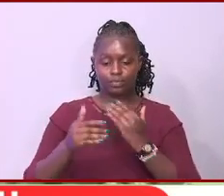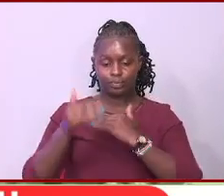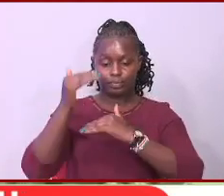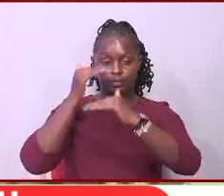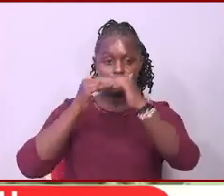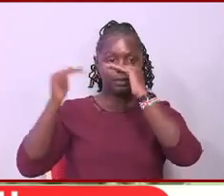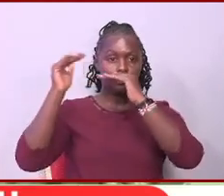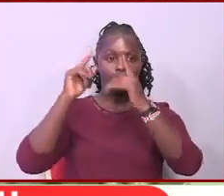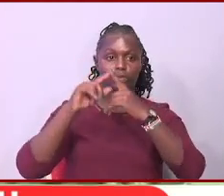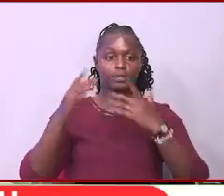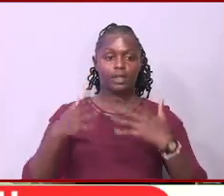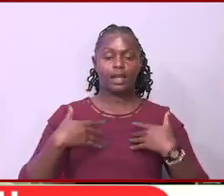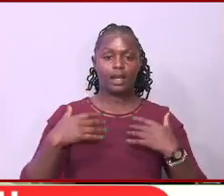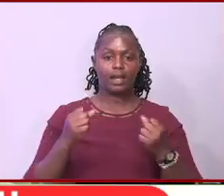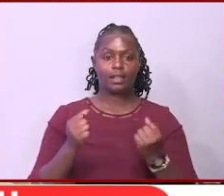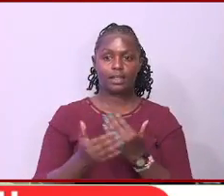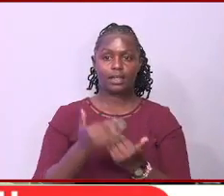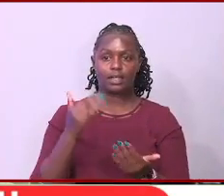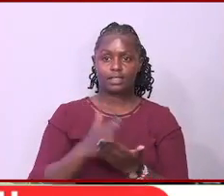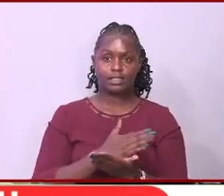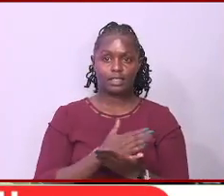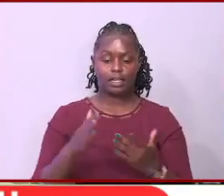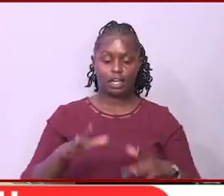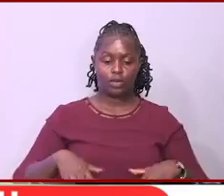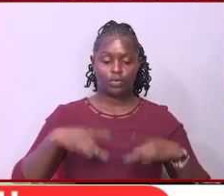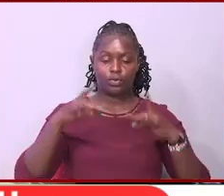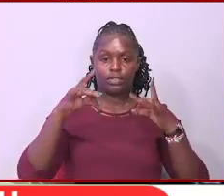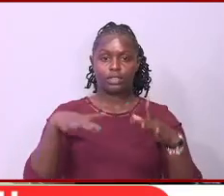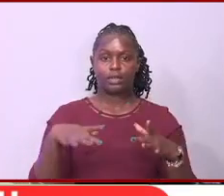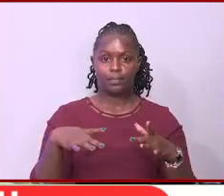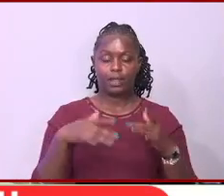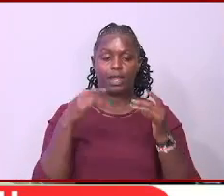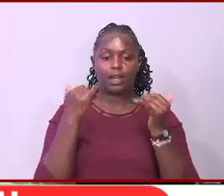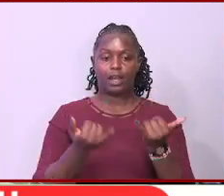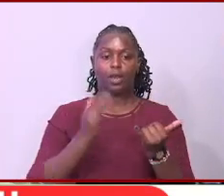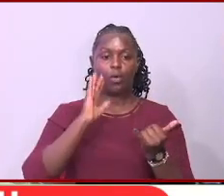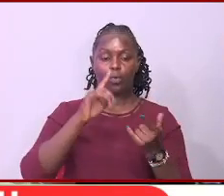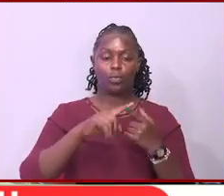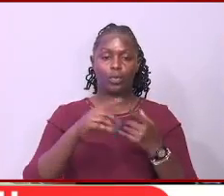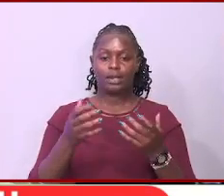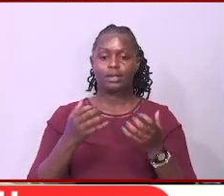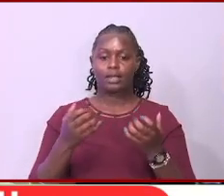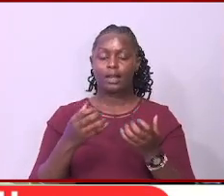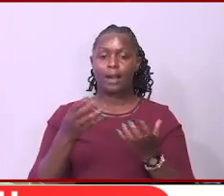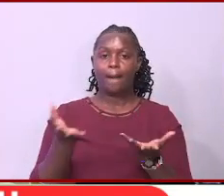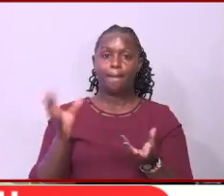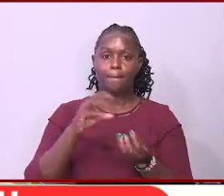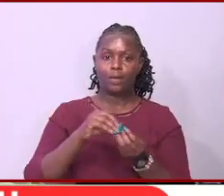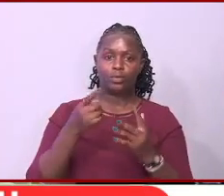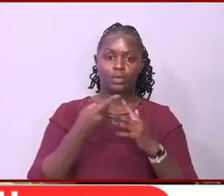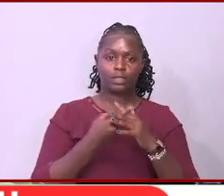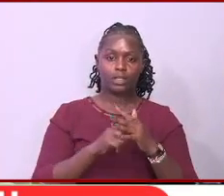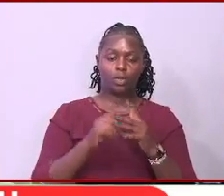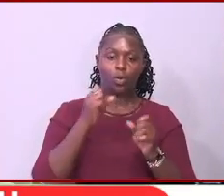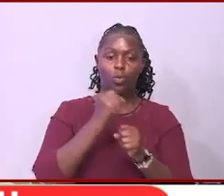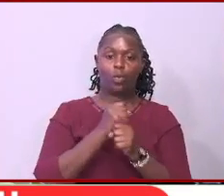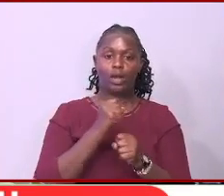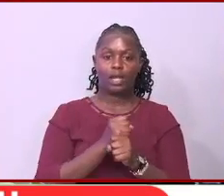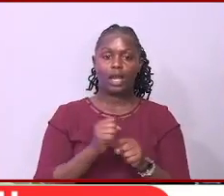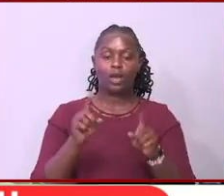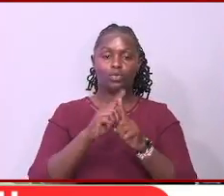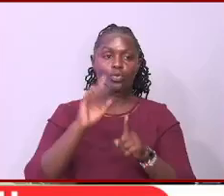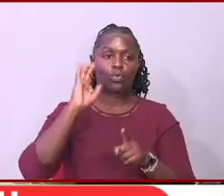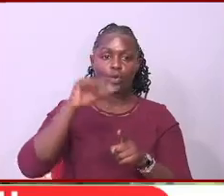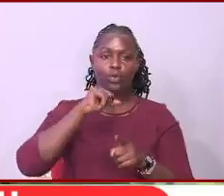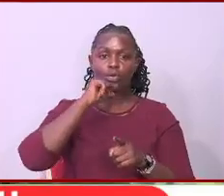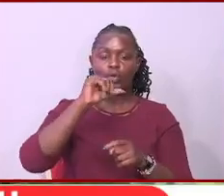the healthcare sector in Austria. The selected nurses will require more training before they start working, and they will not be discriminated in terms